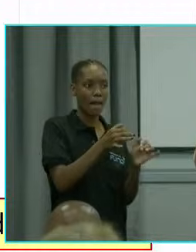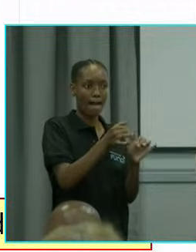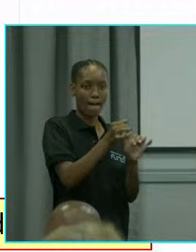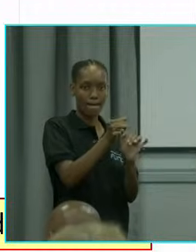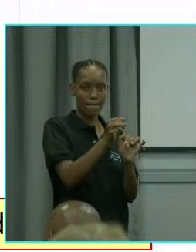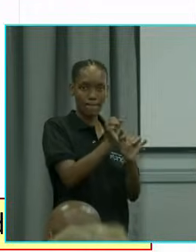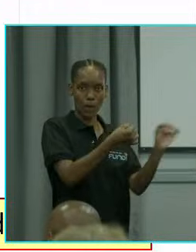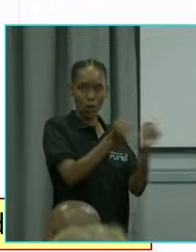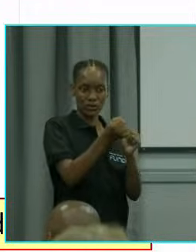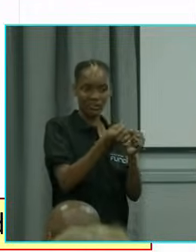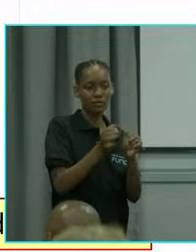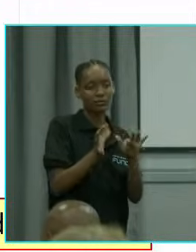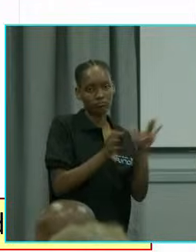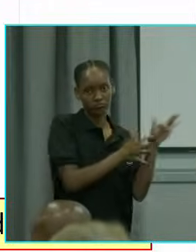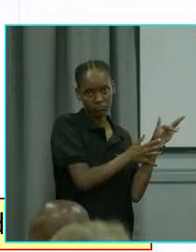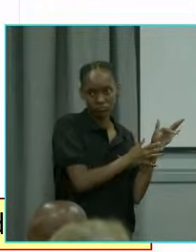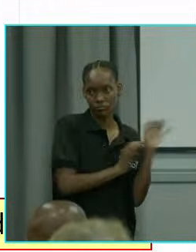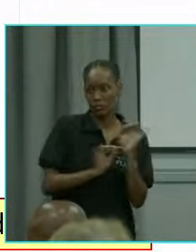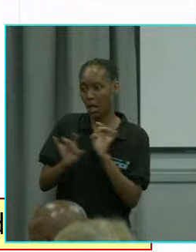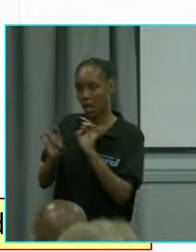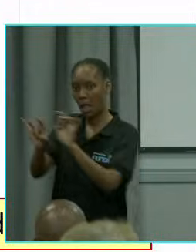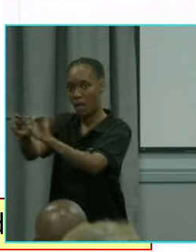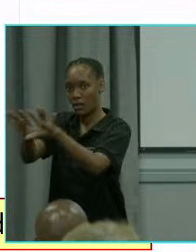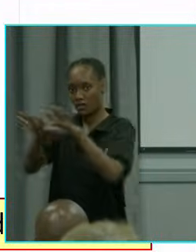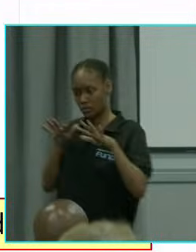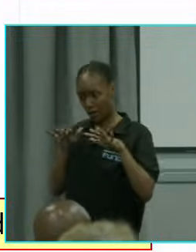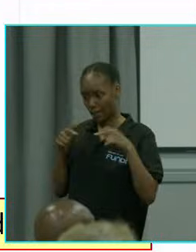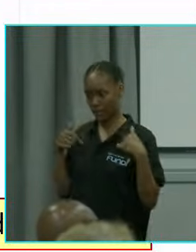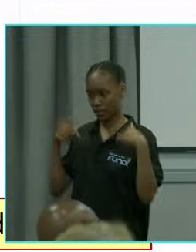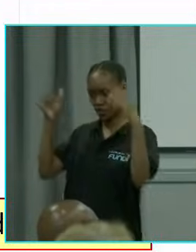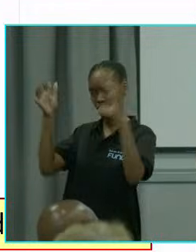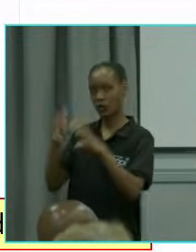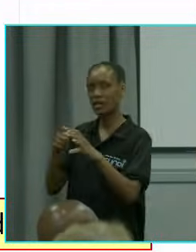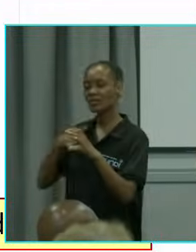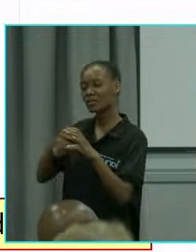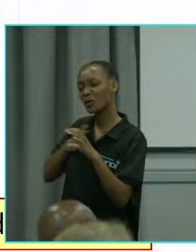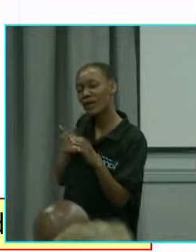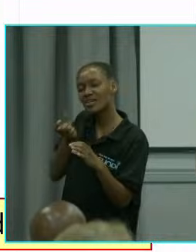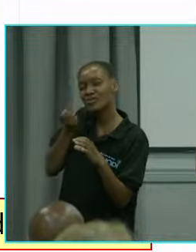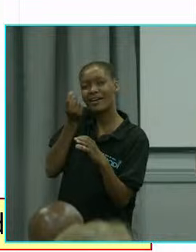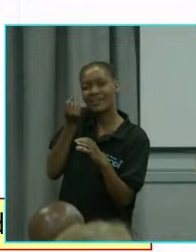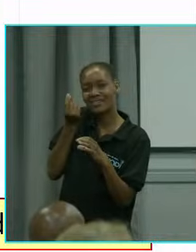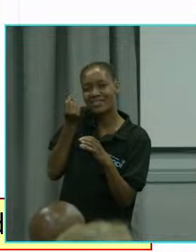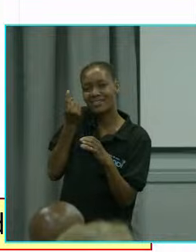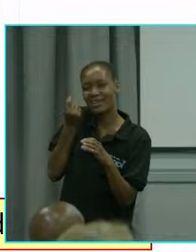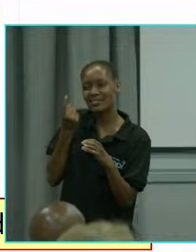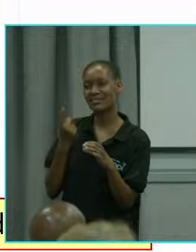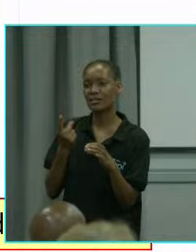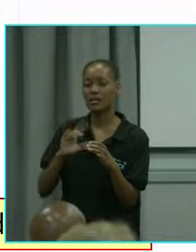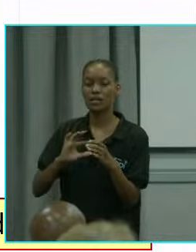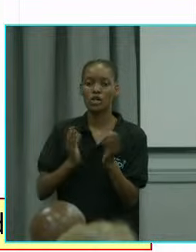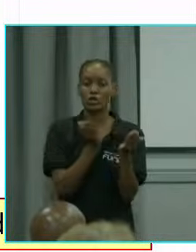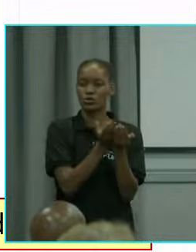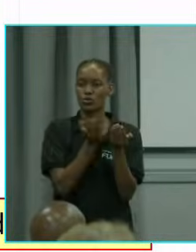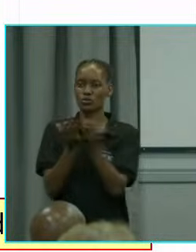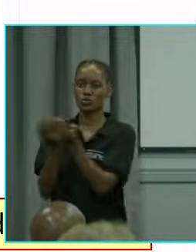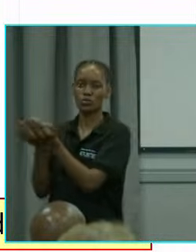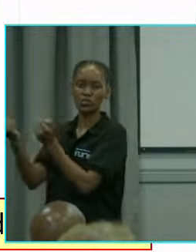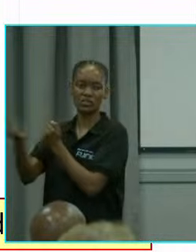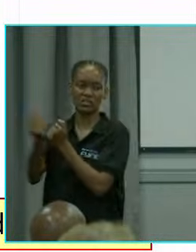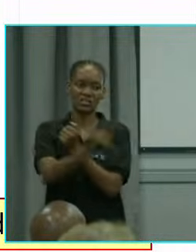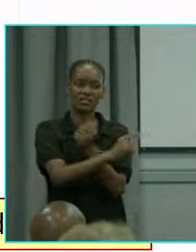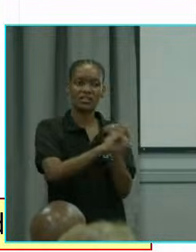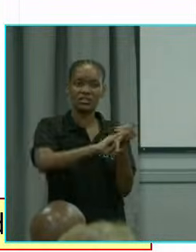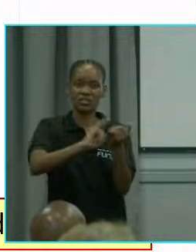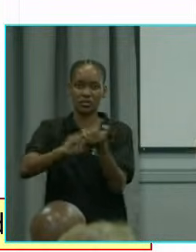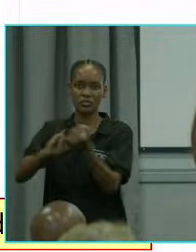I wanted to understand was how many subjects does each school have. You would expect